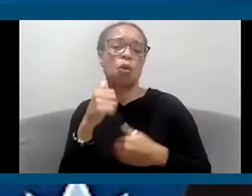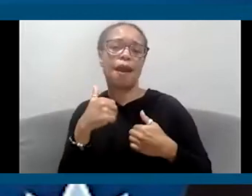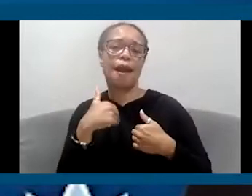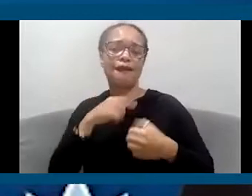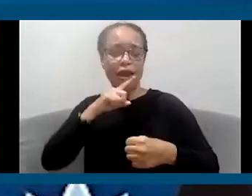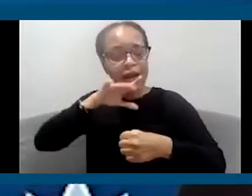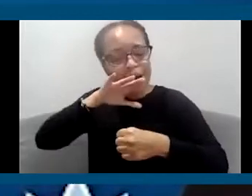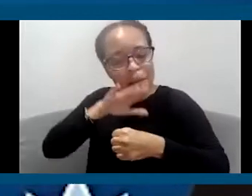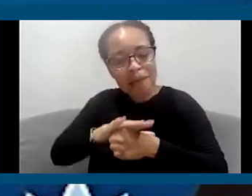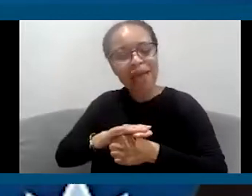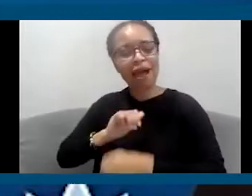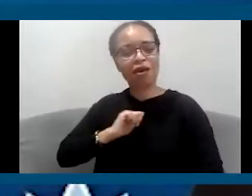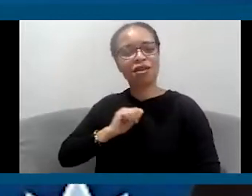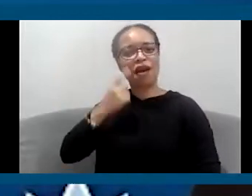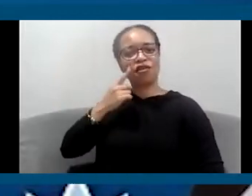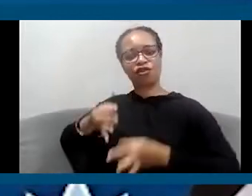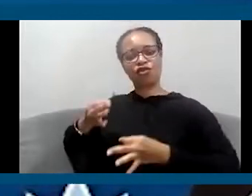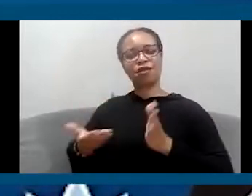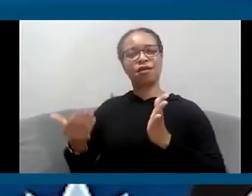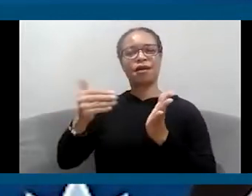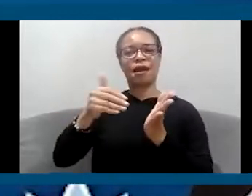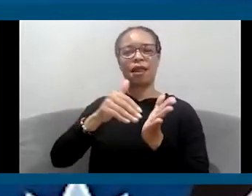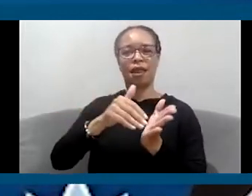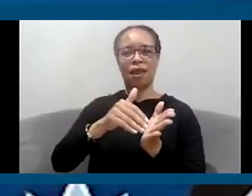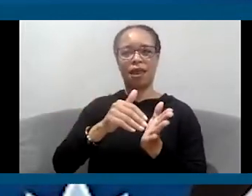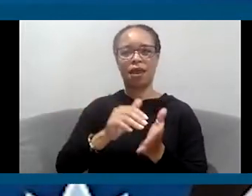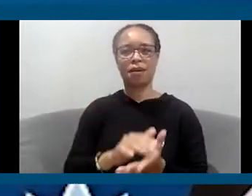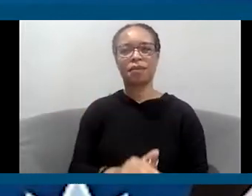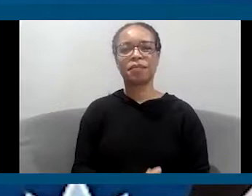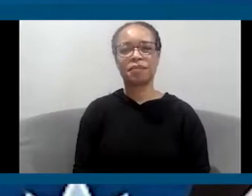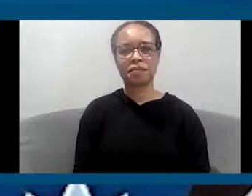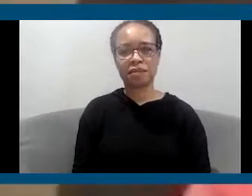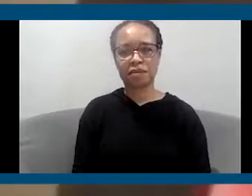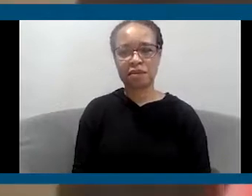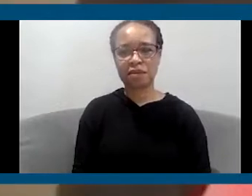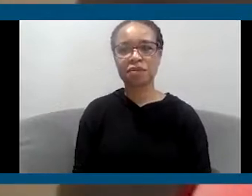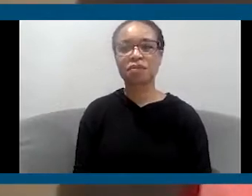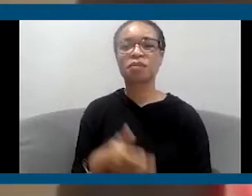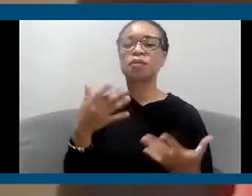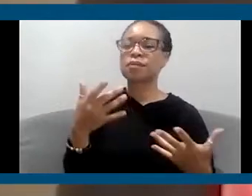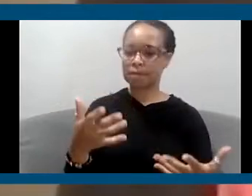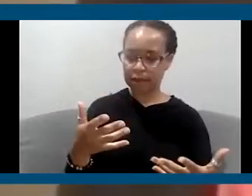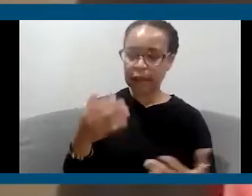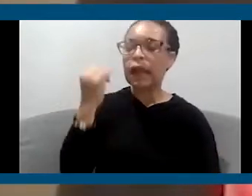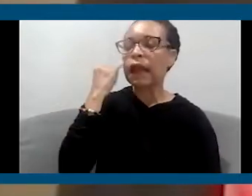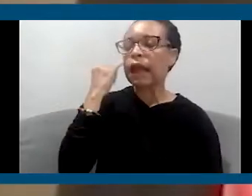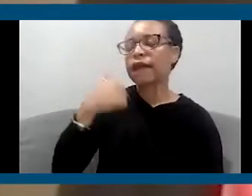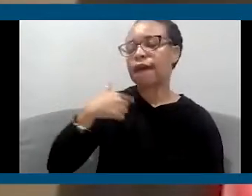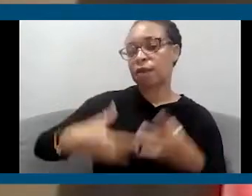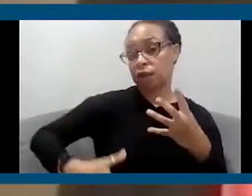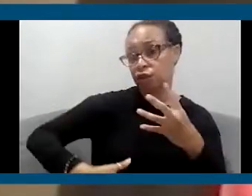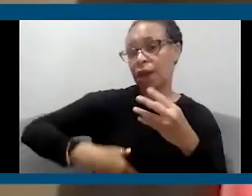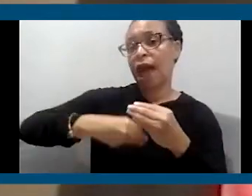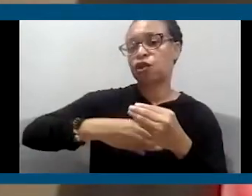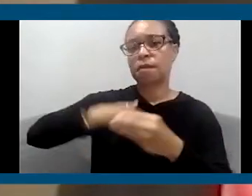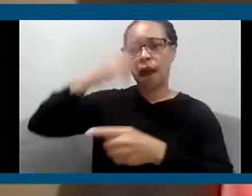to stand for justice. Certainly, if I were to add what my